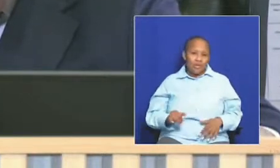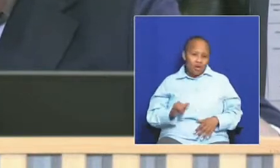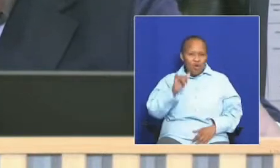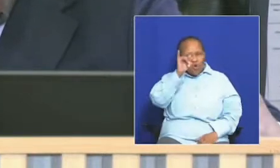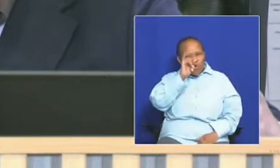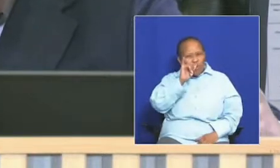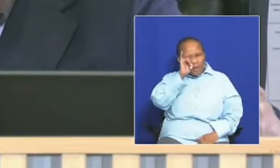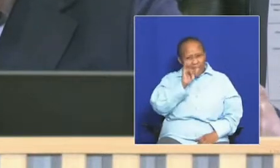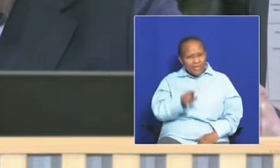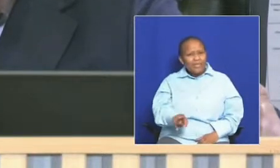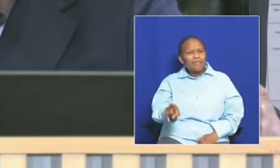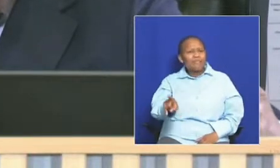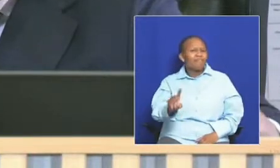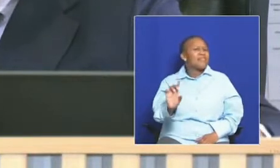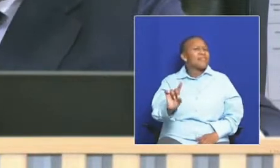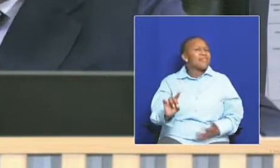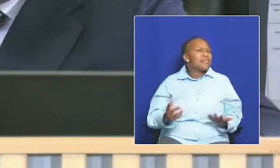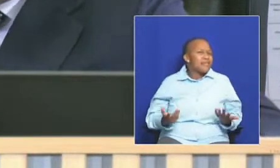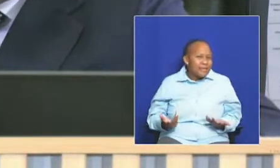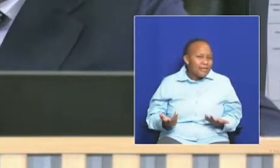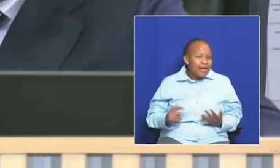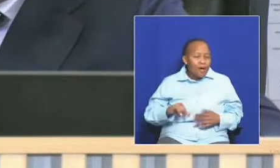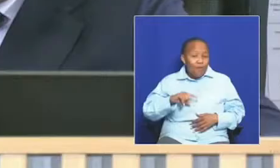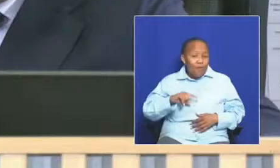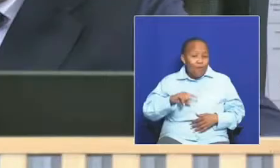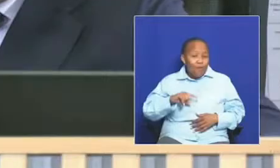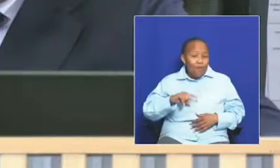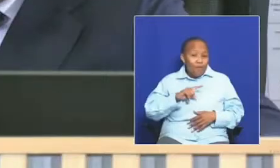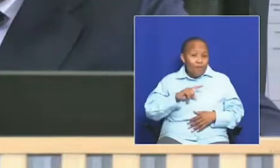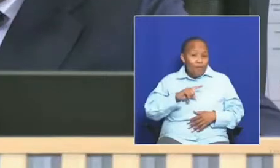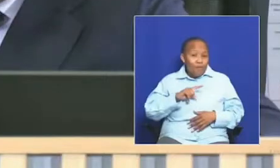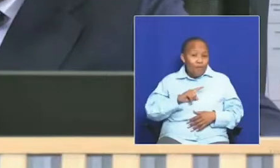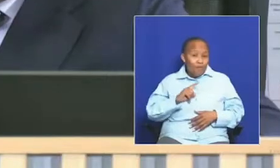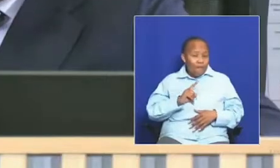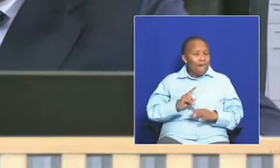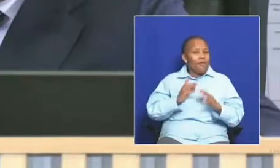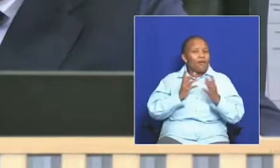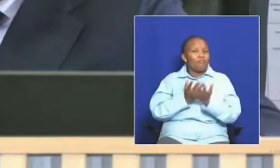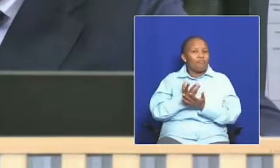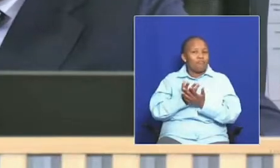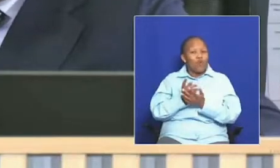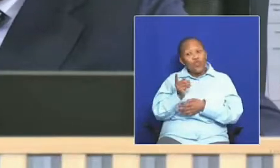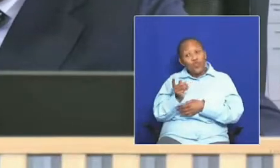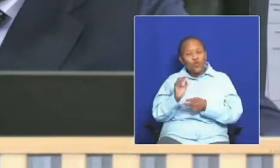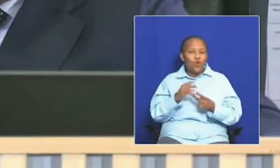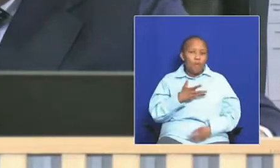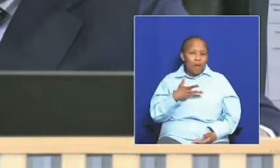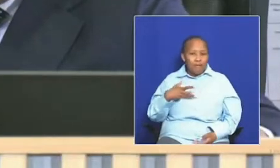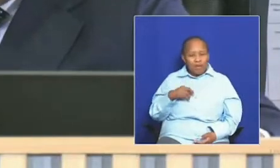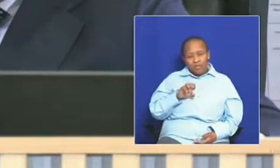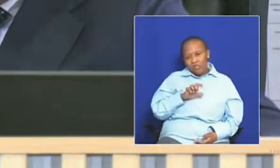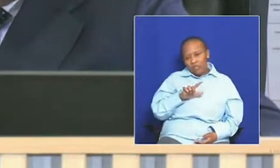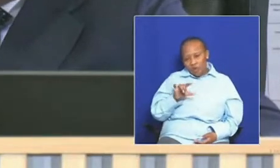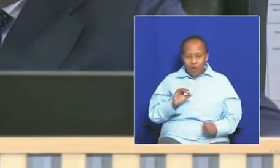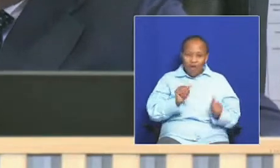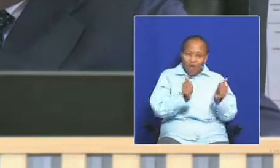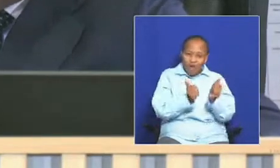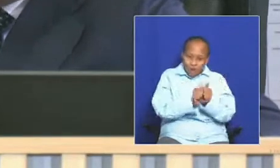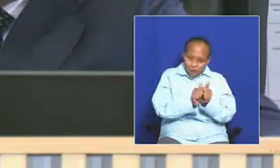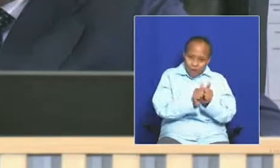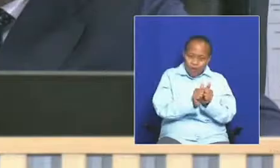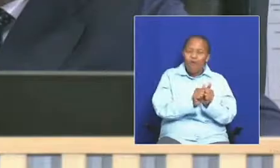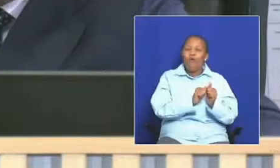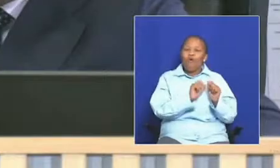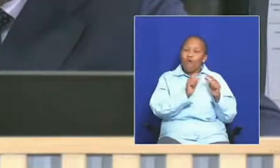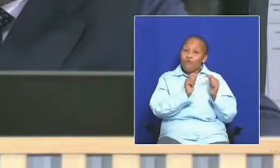the engagement you have been having with Ms. Silo and my co-commissioners, nothing jumps out